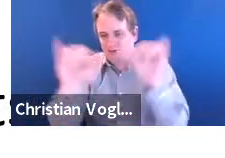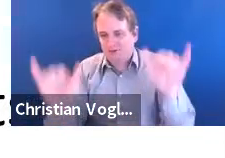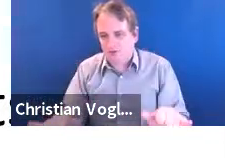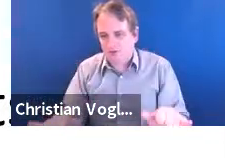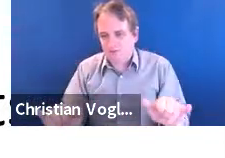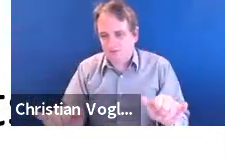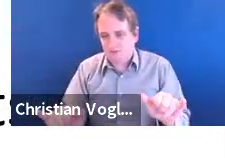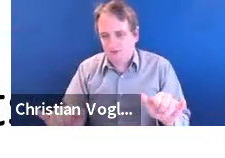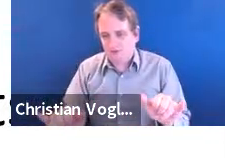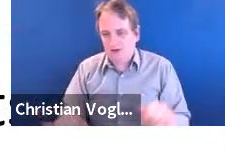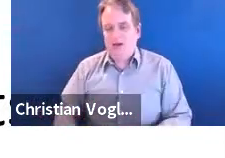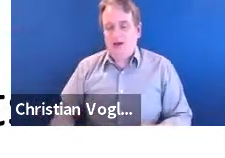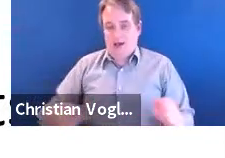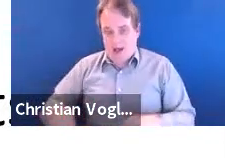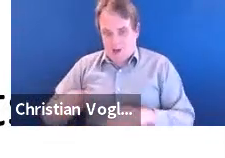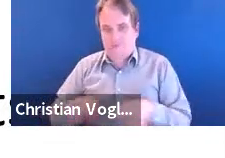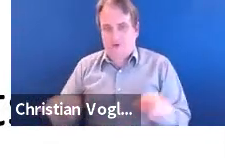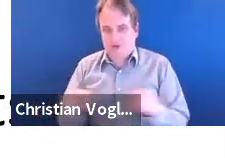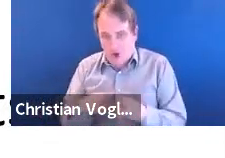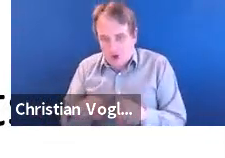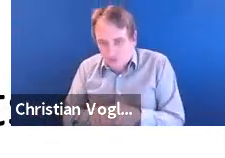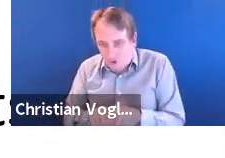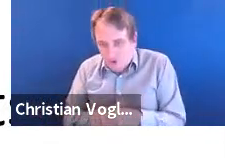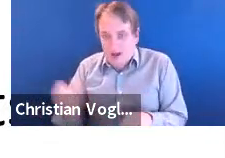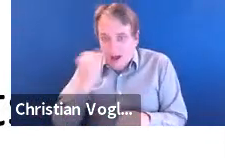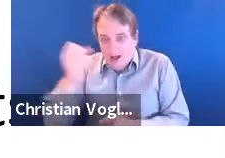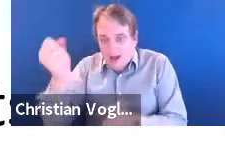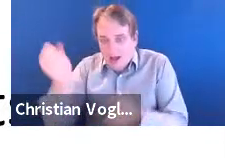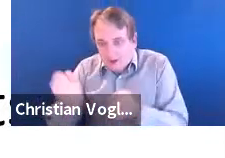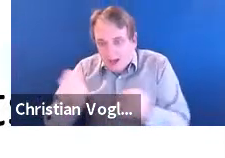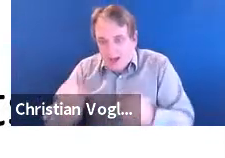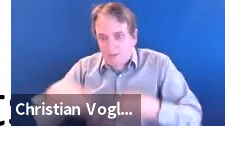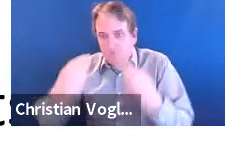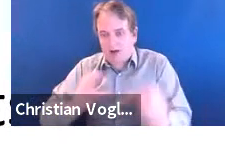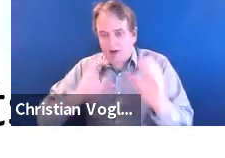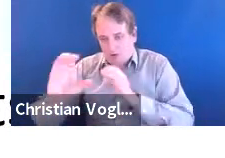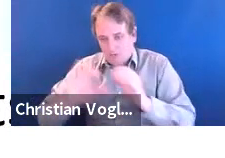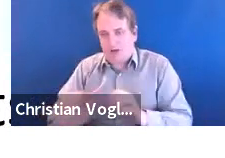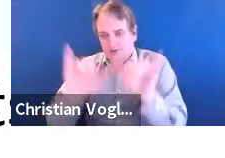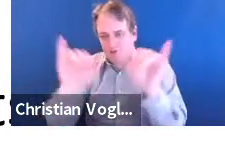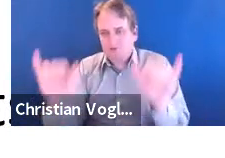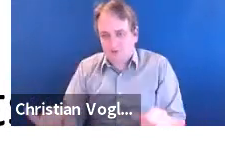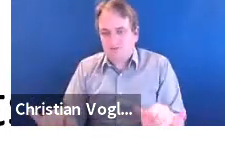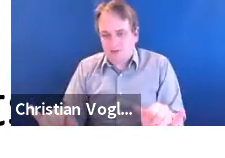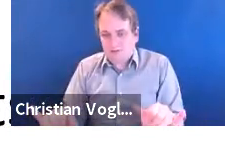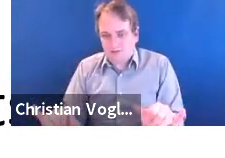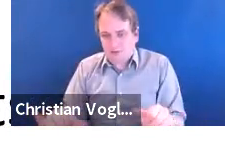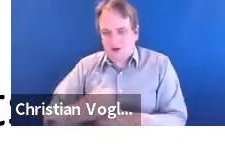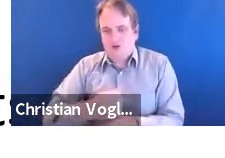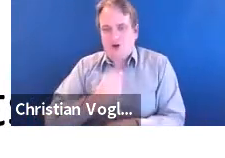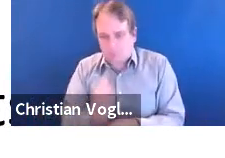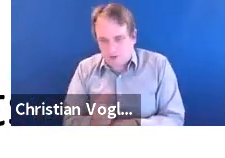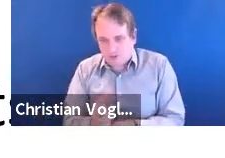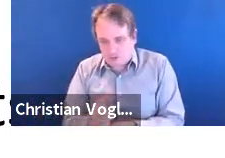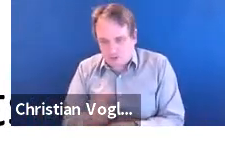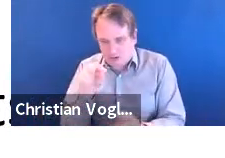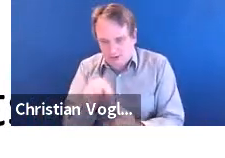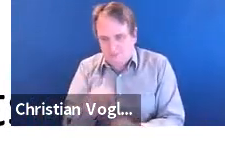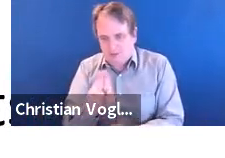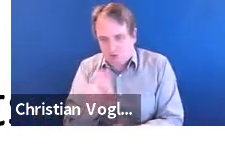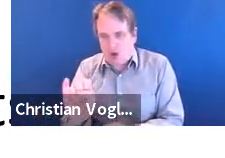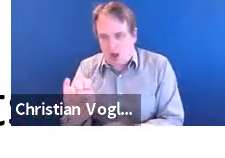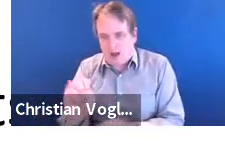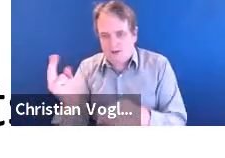is happening, which includes interfaces for communication that are audio, but also video and text